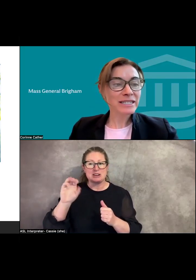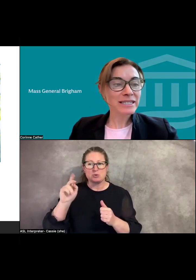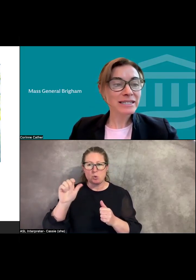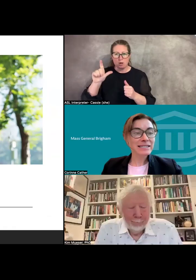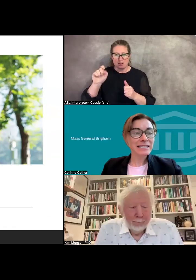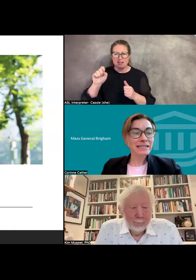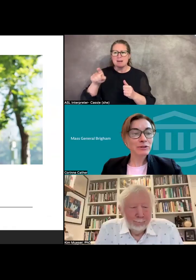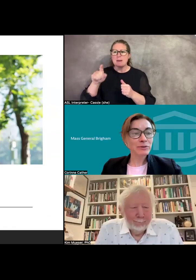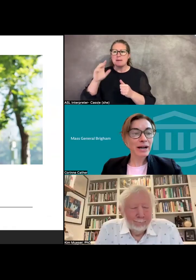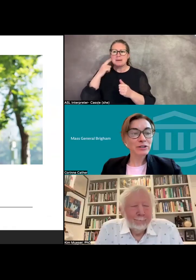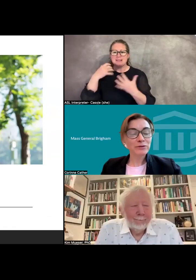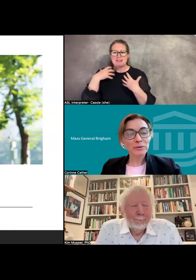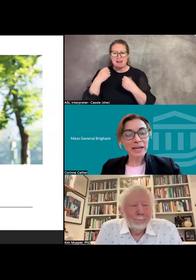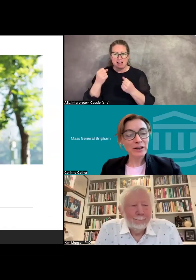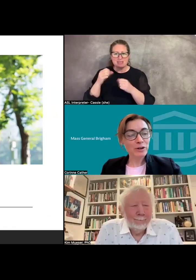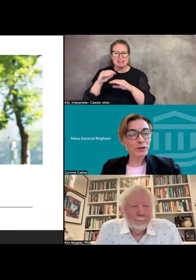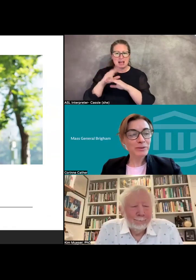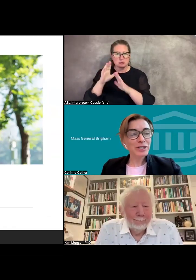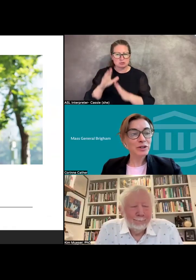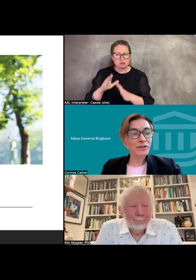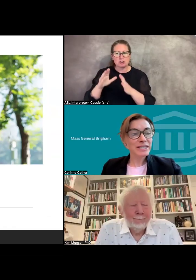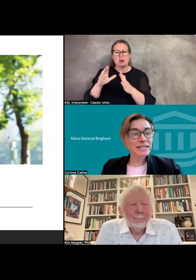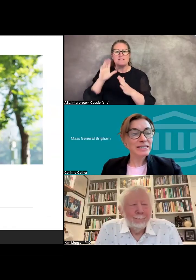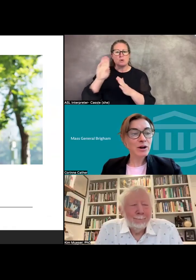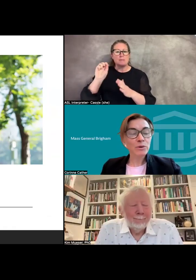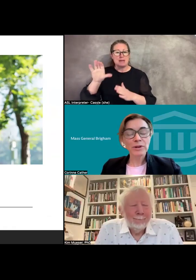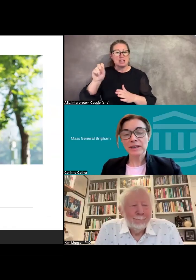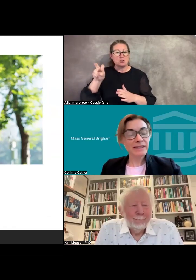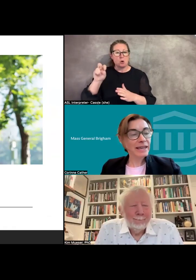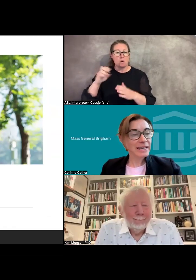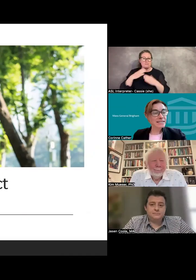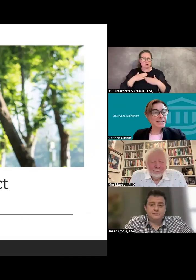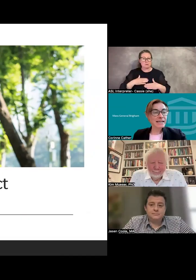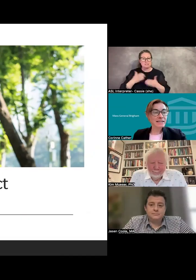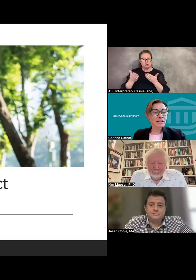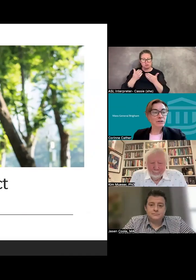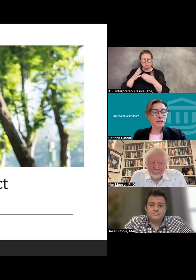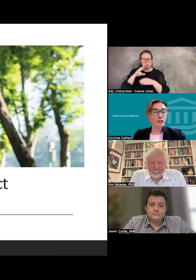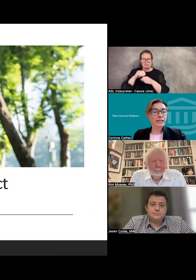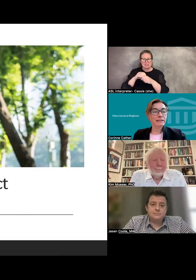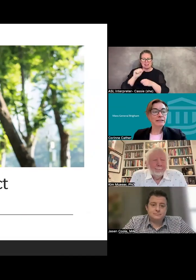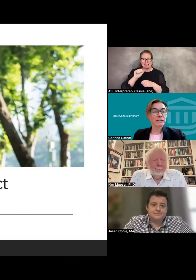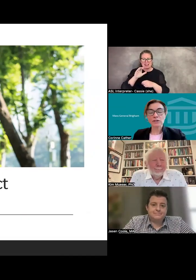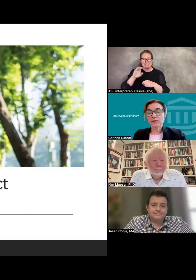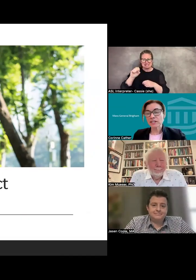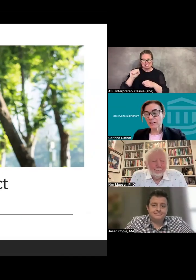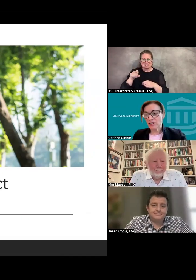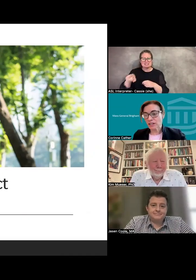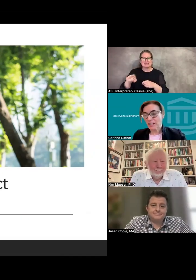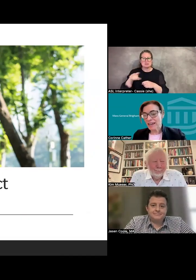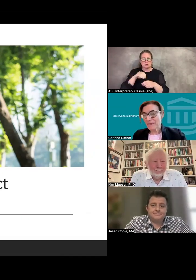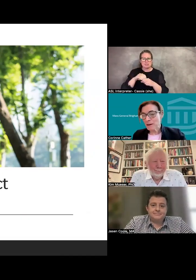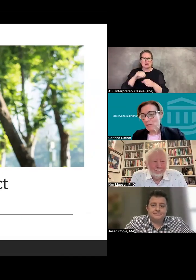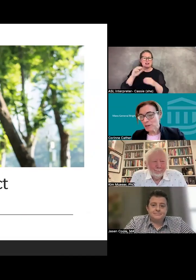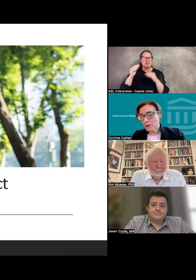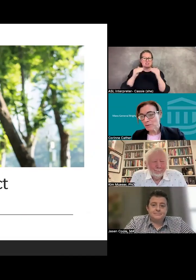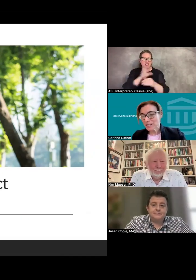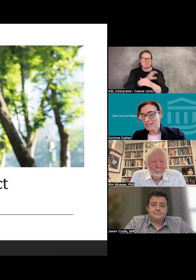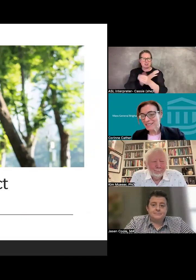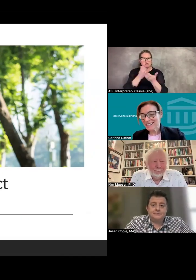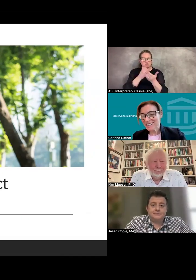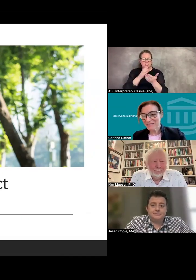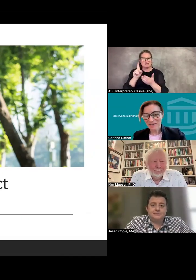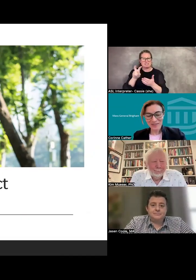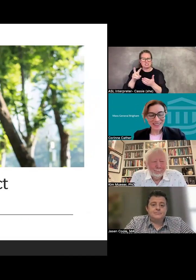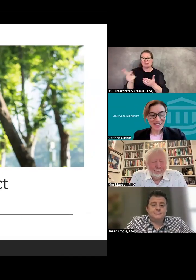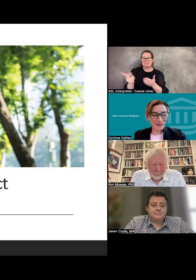counselor and assistant team director for Baycove Human Services within the ACCS Adult Community Clinical Service Division, and they will be